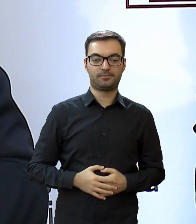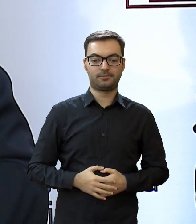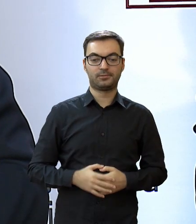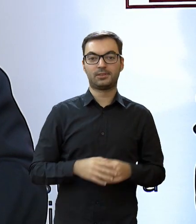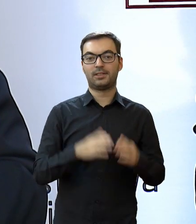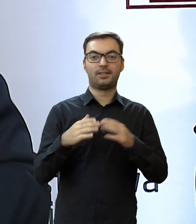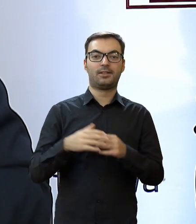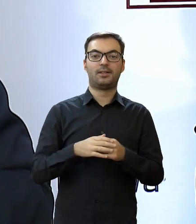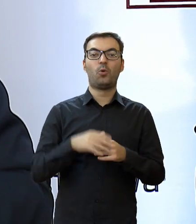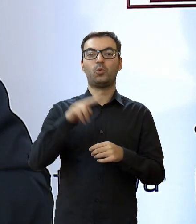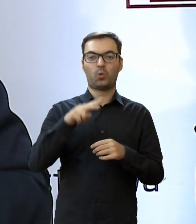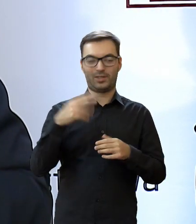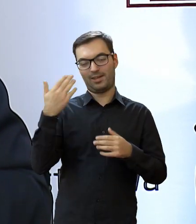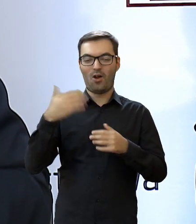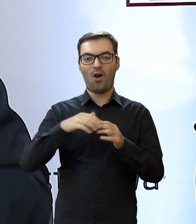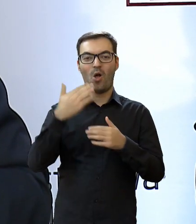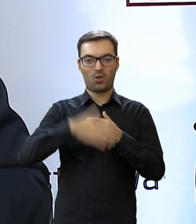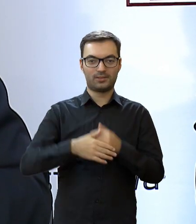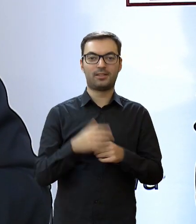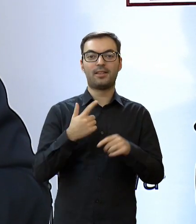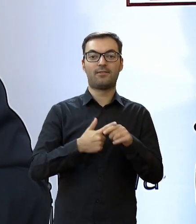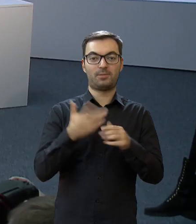with the turnout of